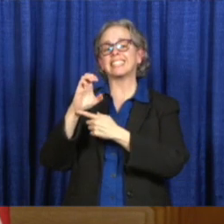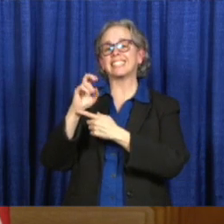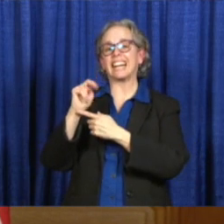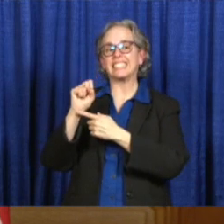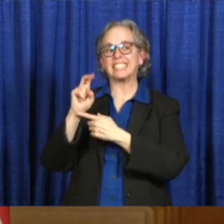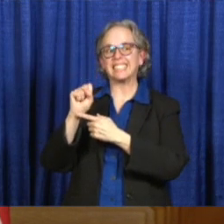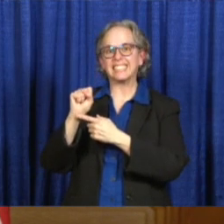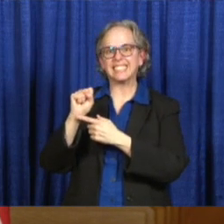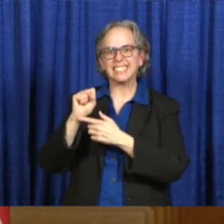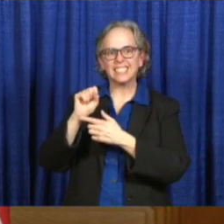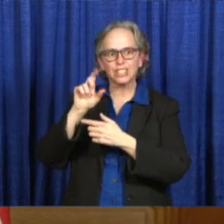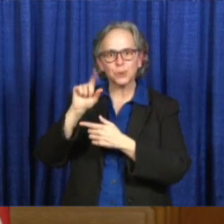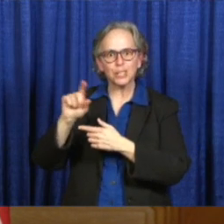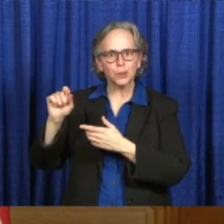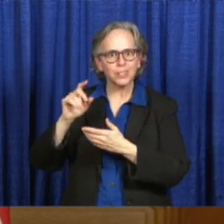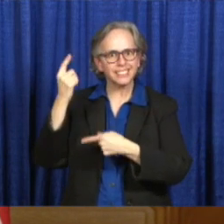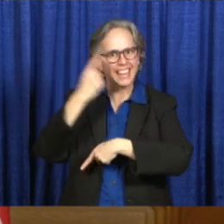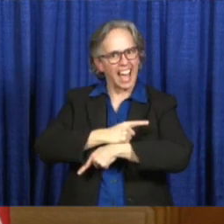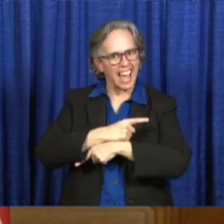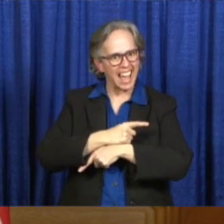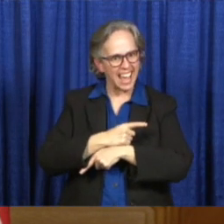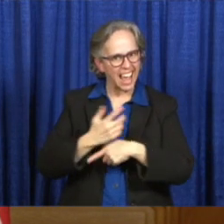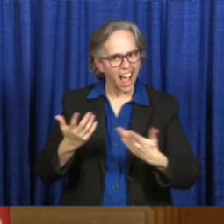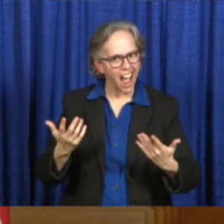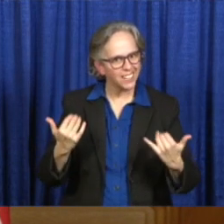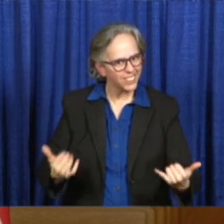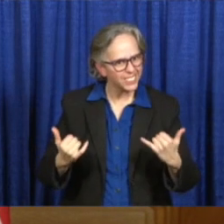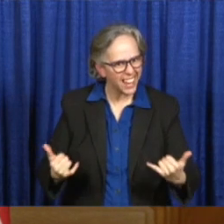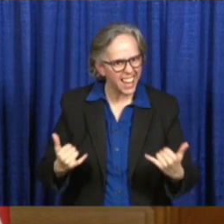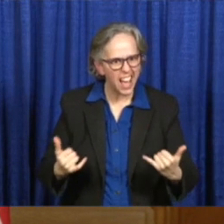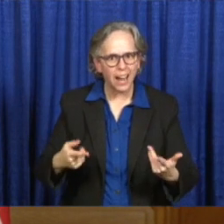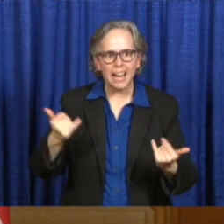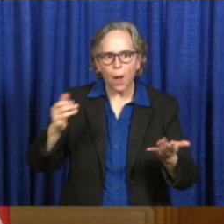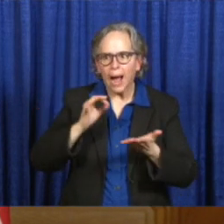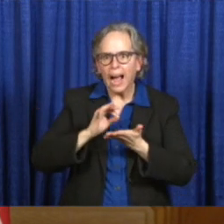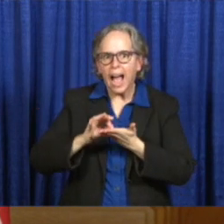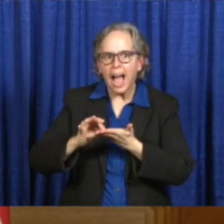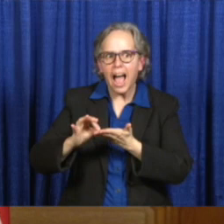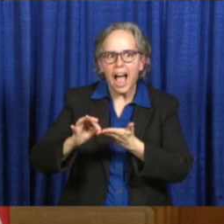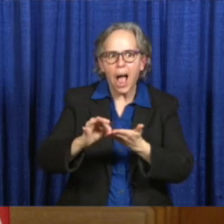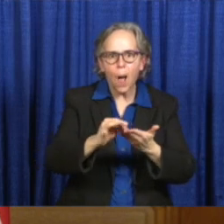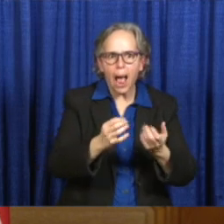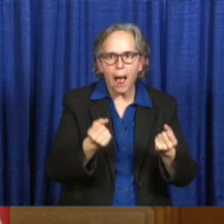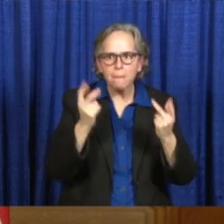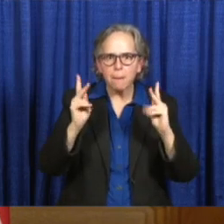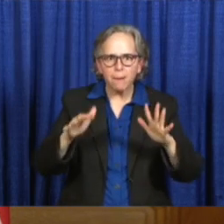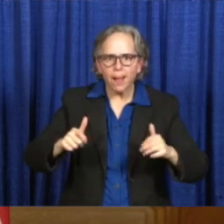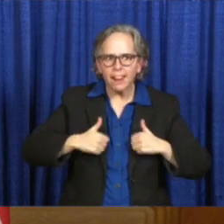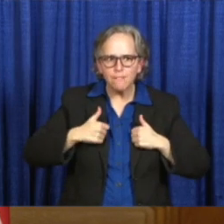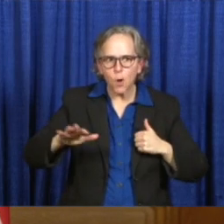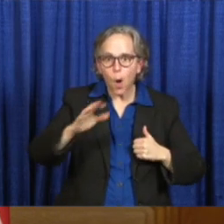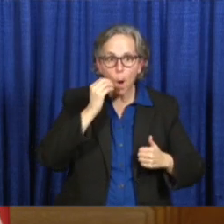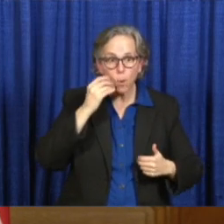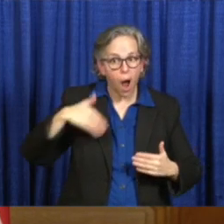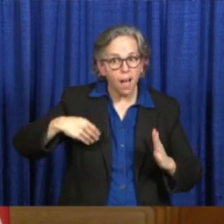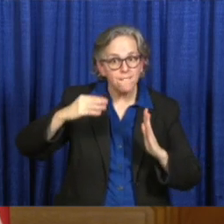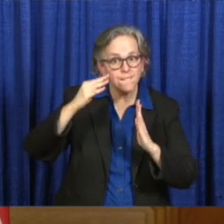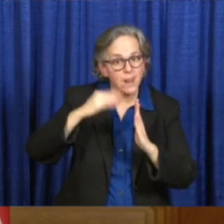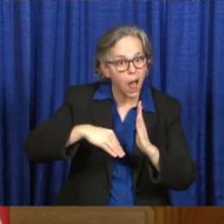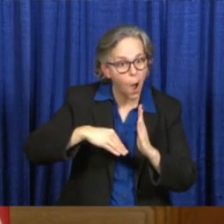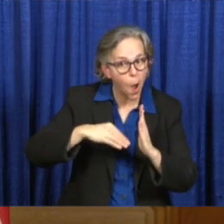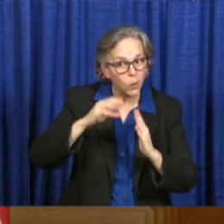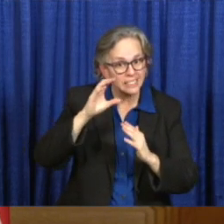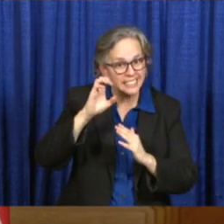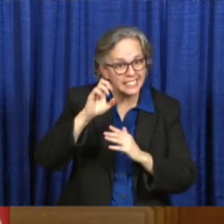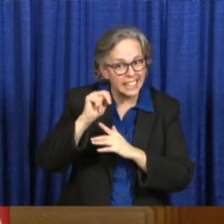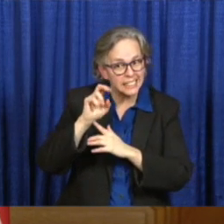in our households for the census. If you have not yet completed your census, this might be a good opportunity to